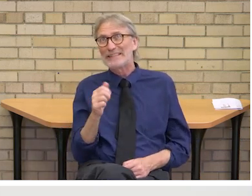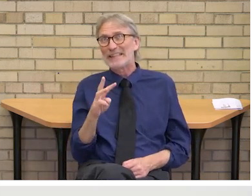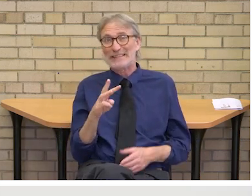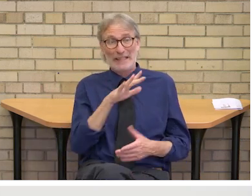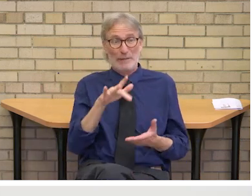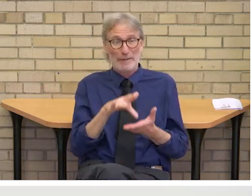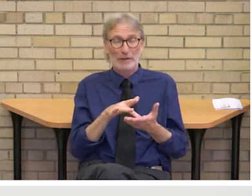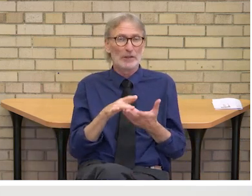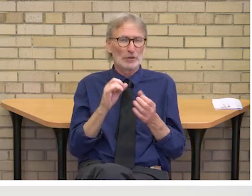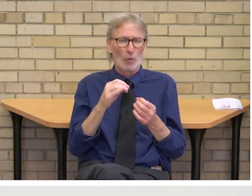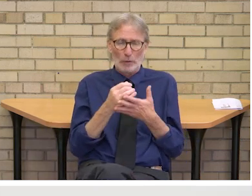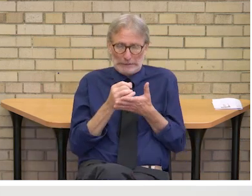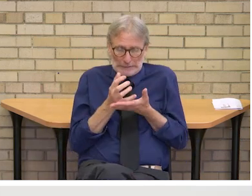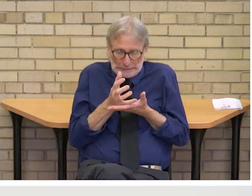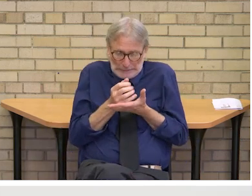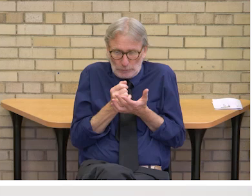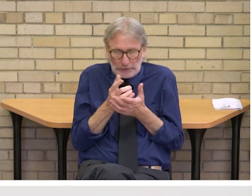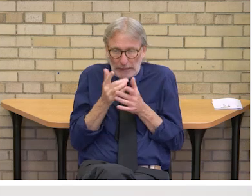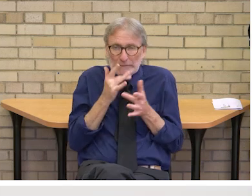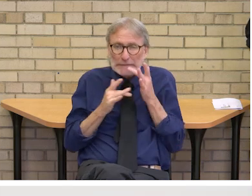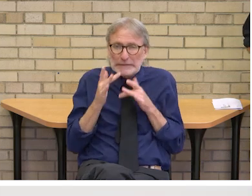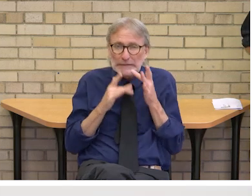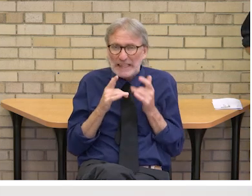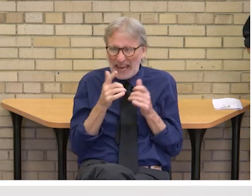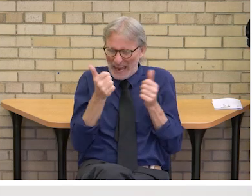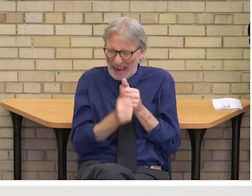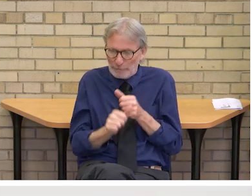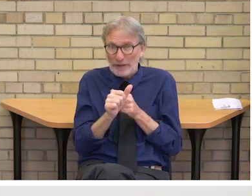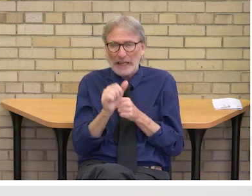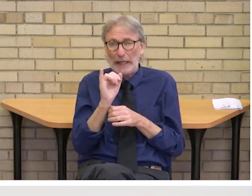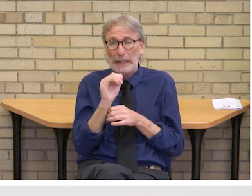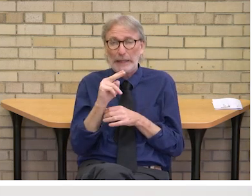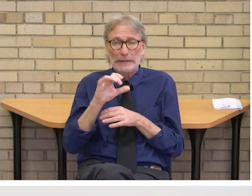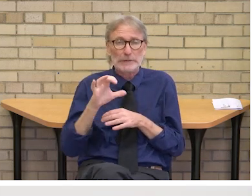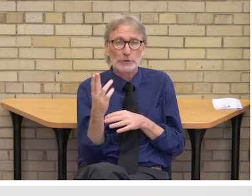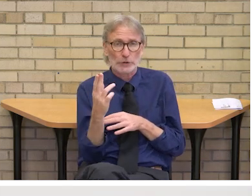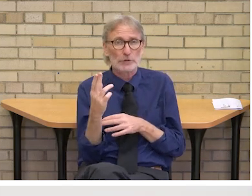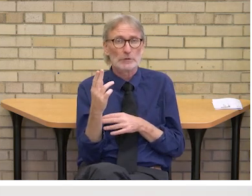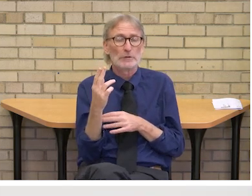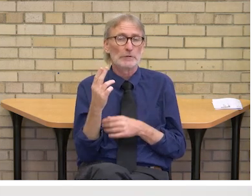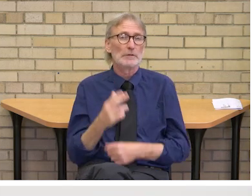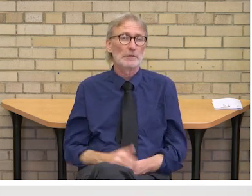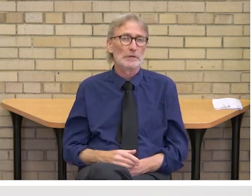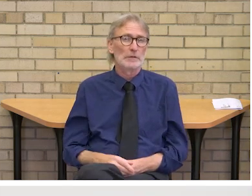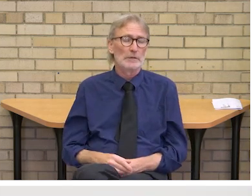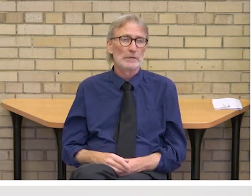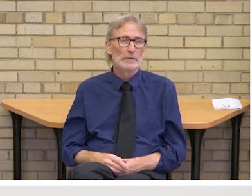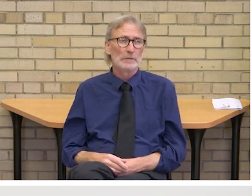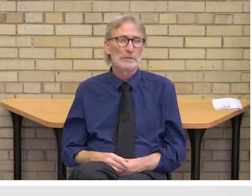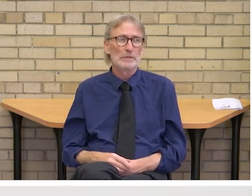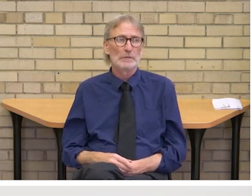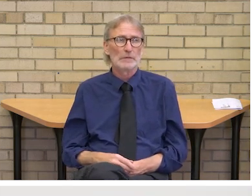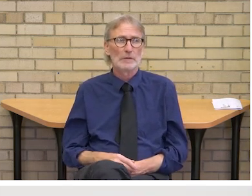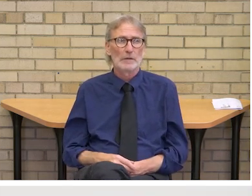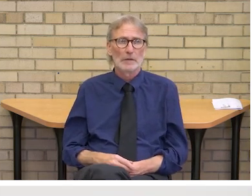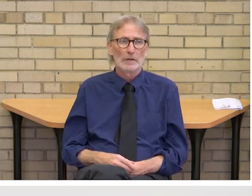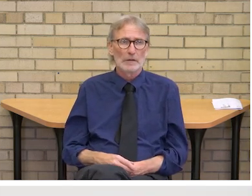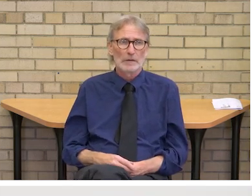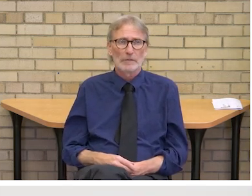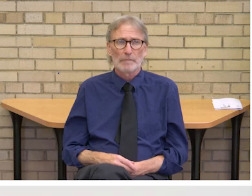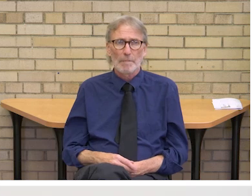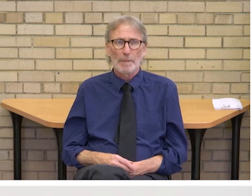literally squeezing every inch out of this that we can get to meet the load carrying capacity. There's